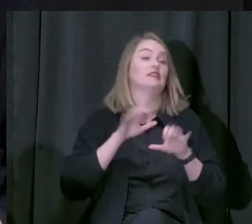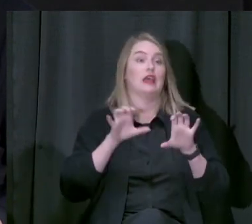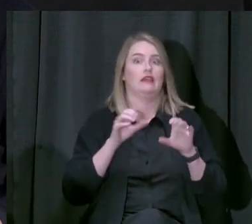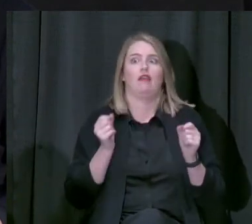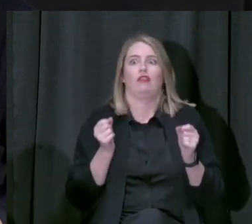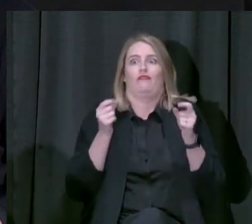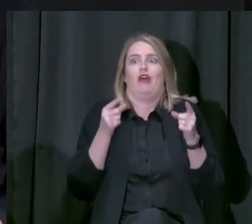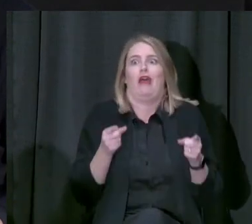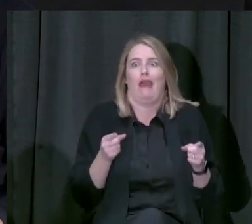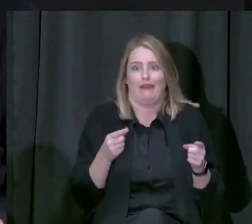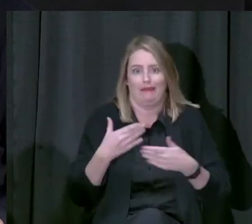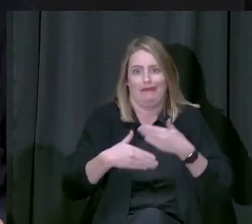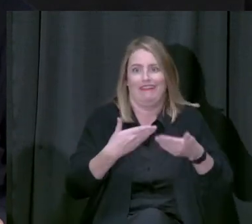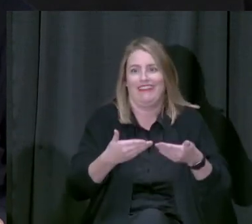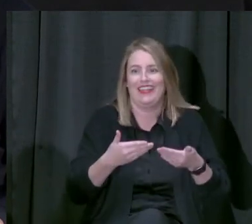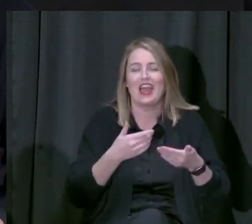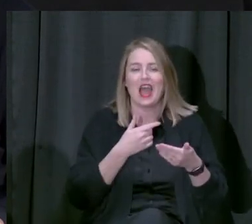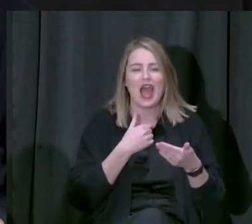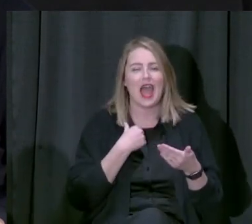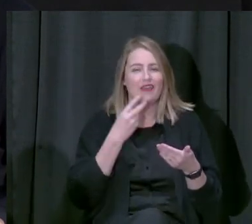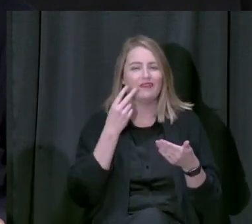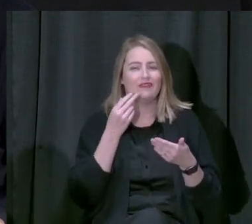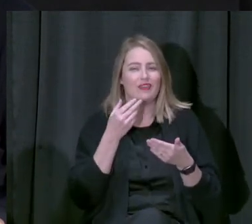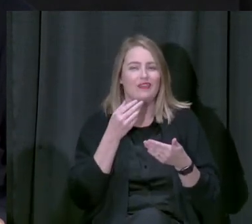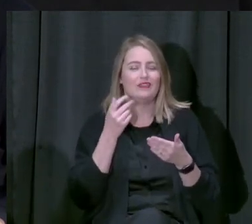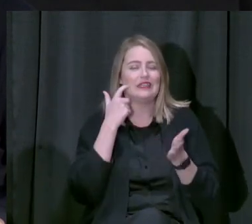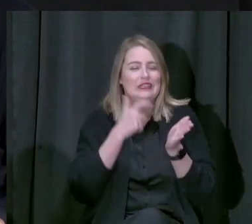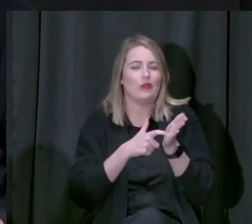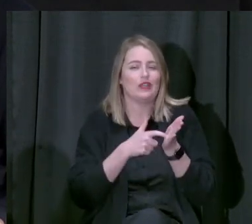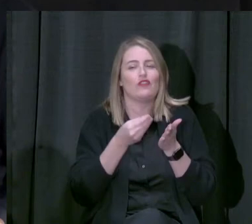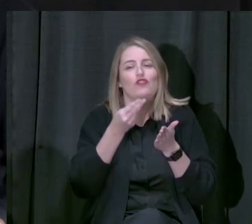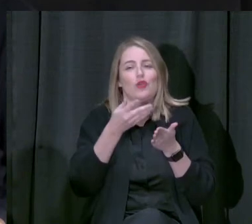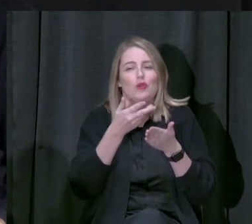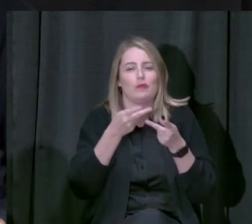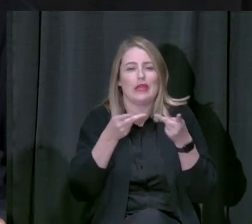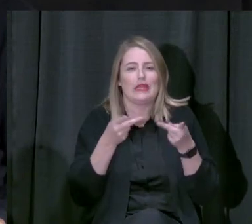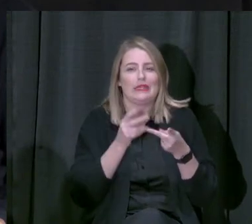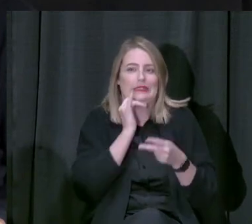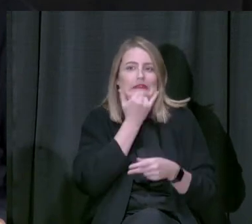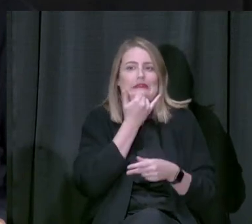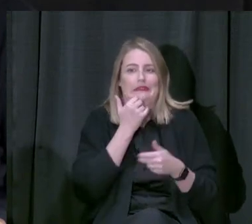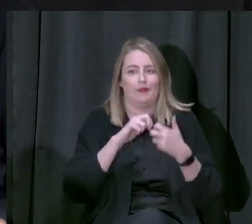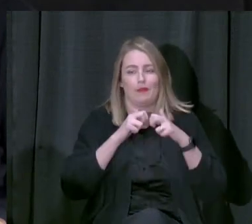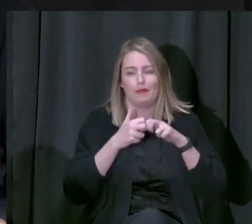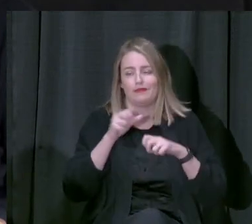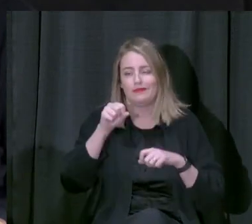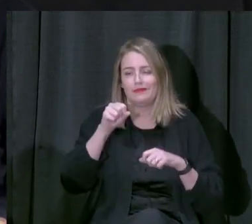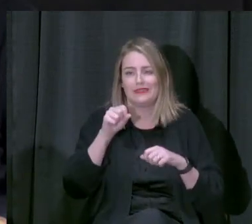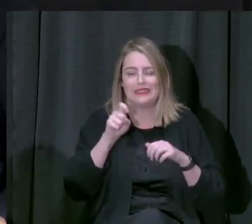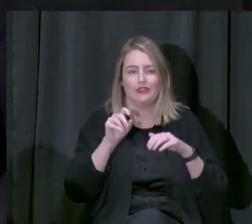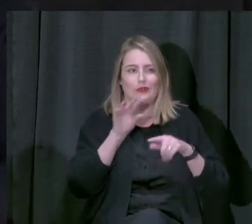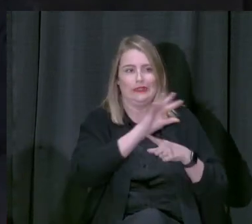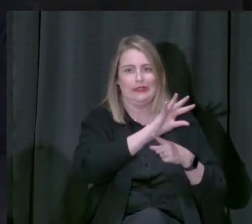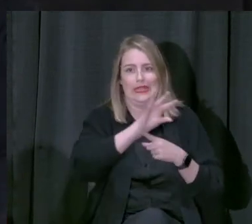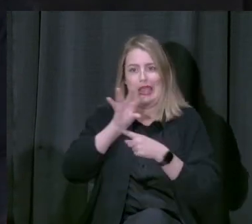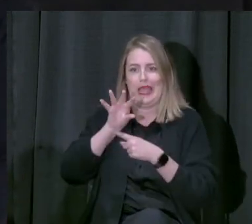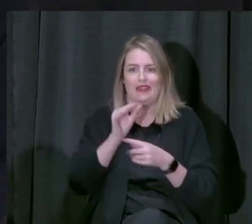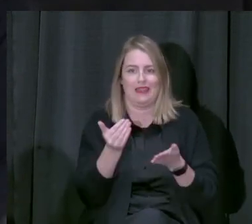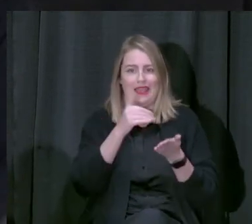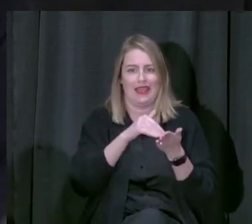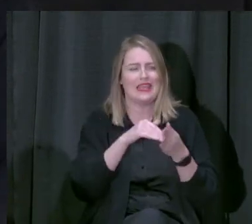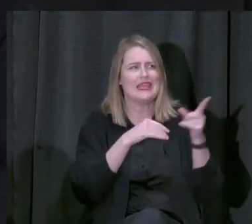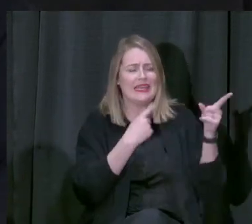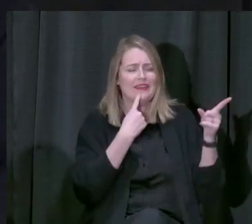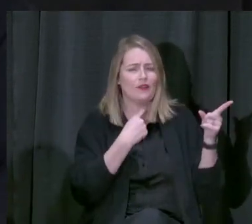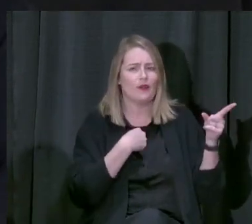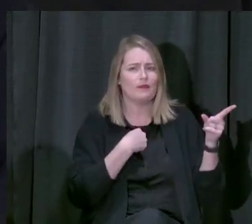fly. And I've run into a couple places that seem to be hiccups that need to be rescanned. I know he did tell